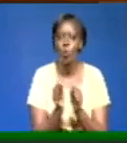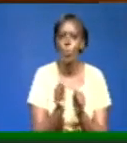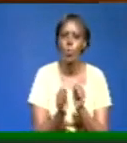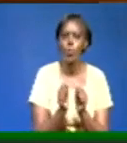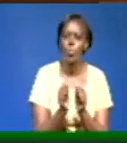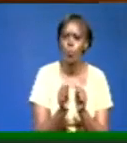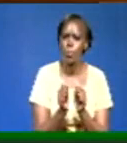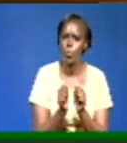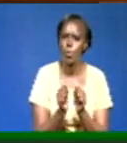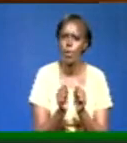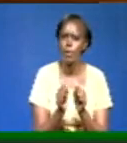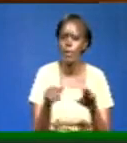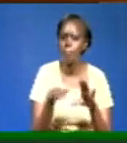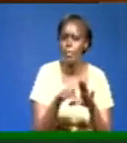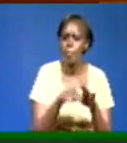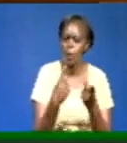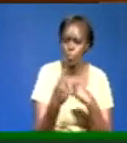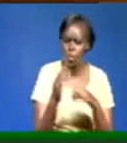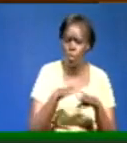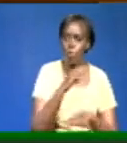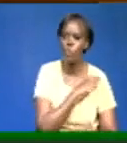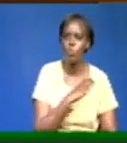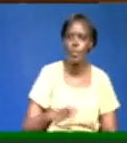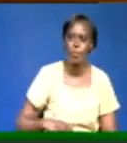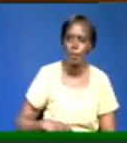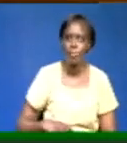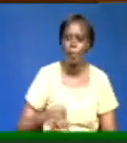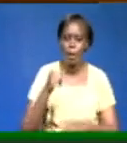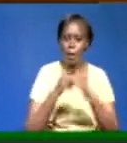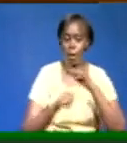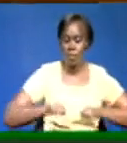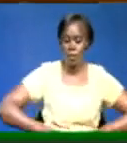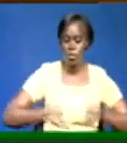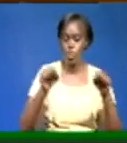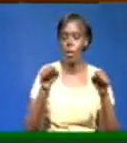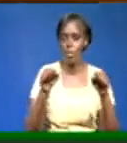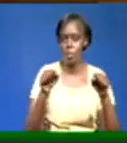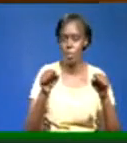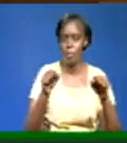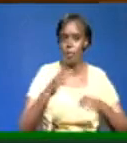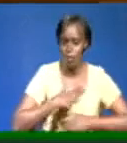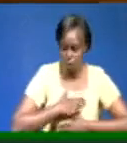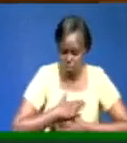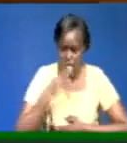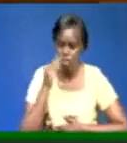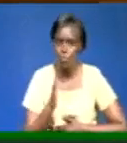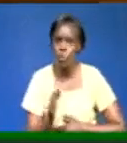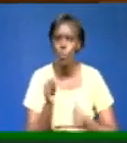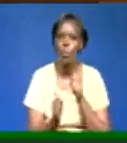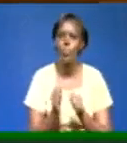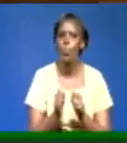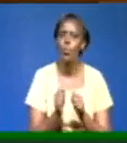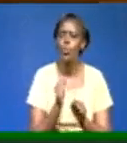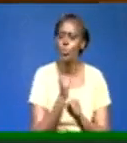cast upon the committee. Under the chairmanship of Honorable Speaker, which he did a